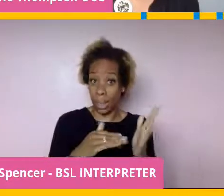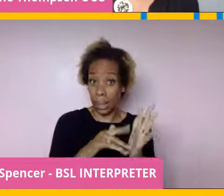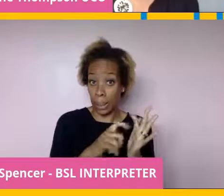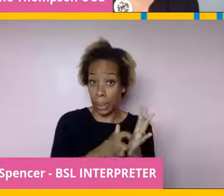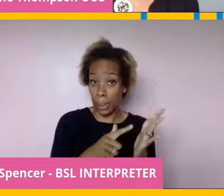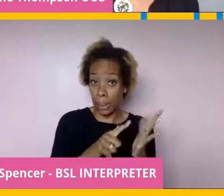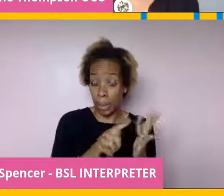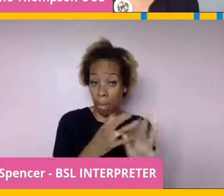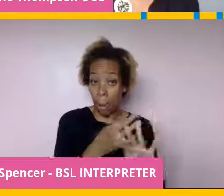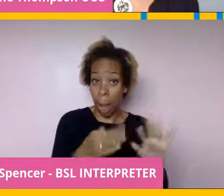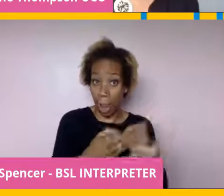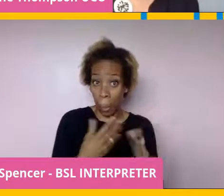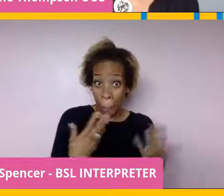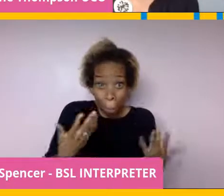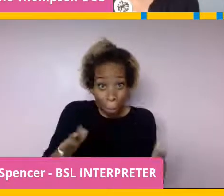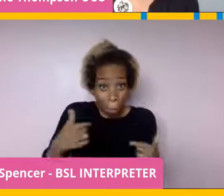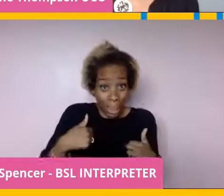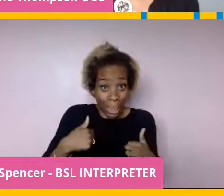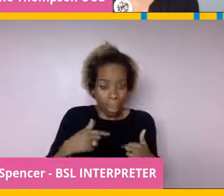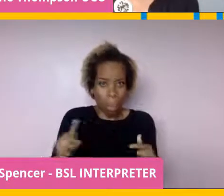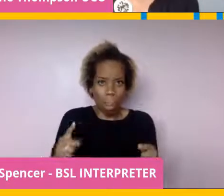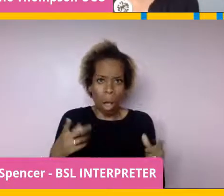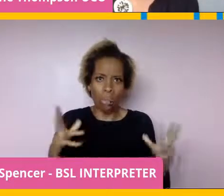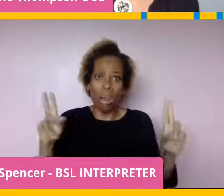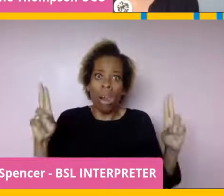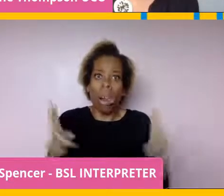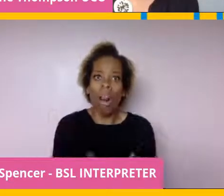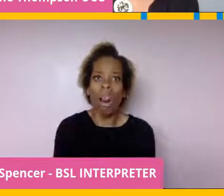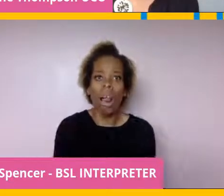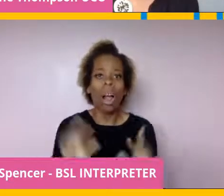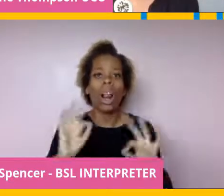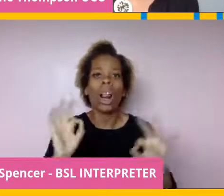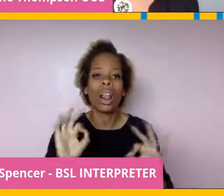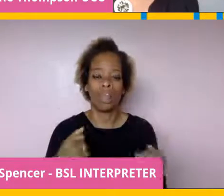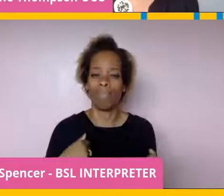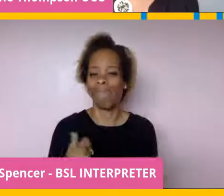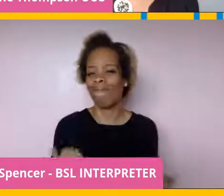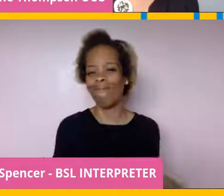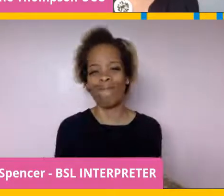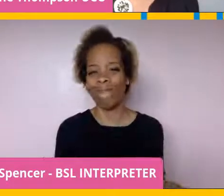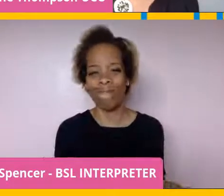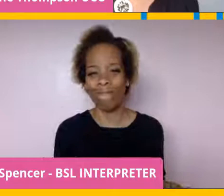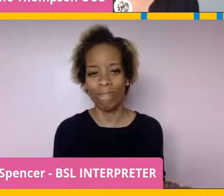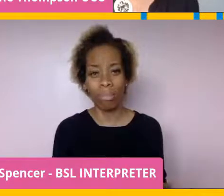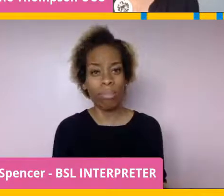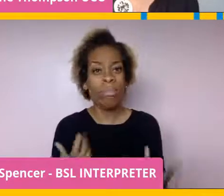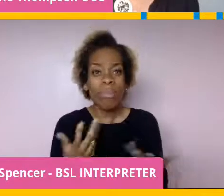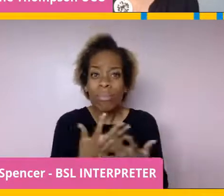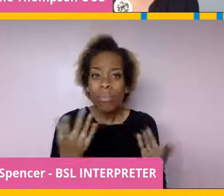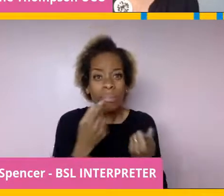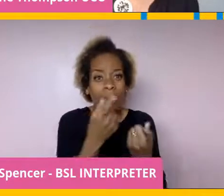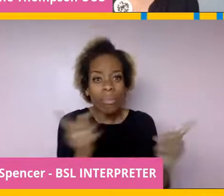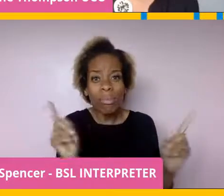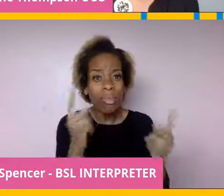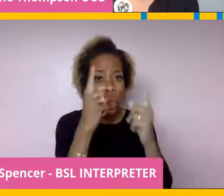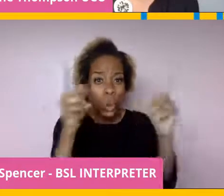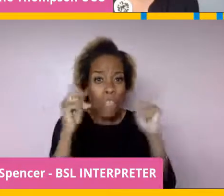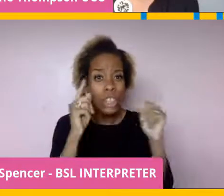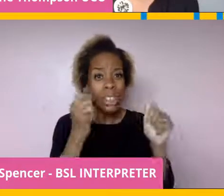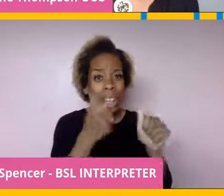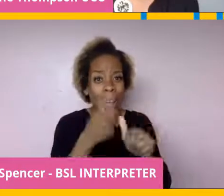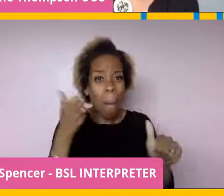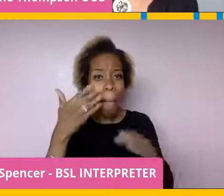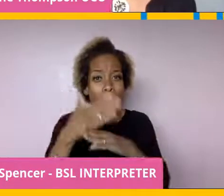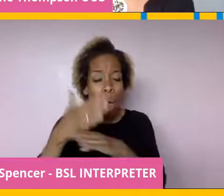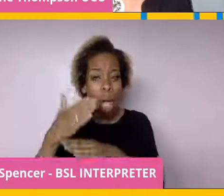massive disgrace. We're using the evidence against employers. As I said earlier, a lot of them don't even realise where they've got 0 hours contracts.